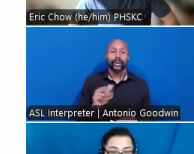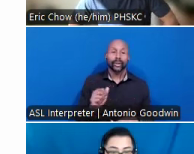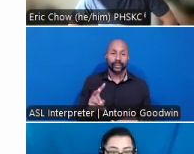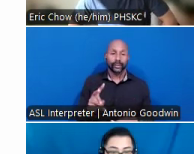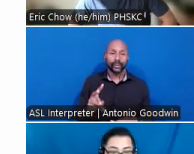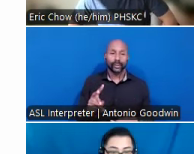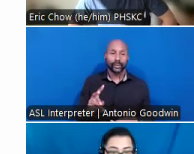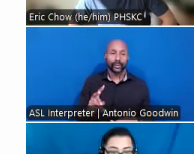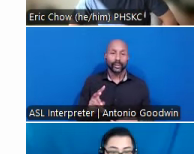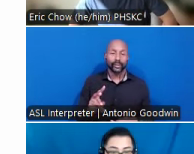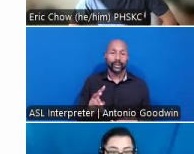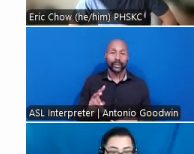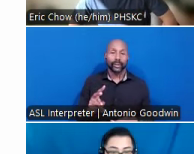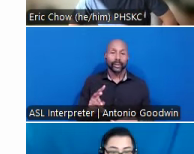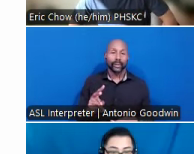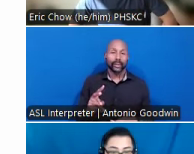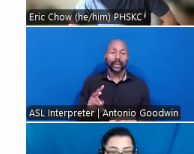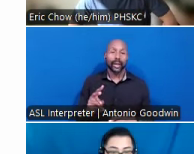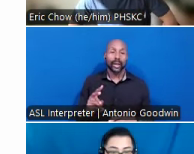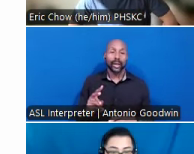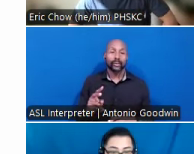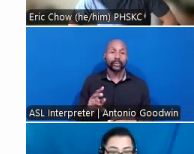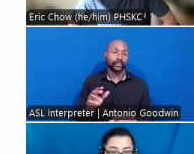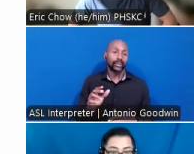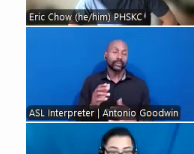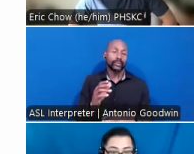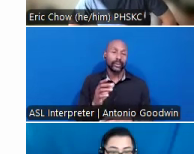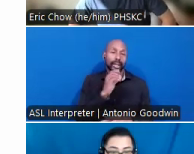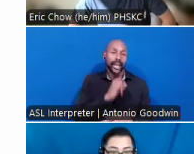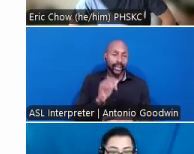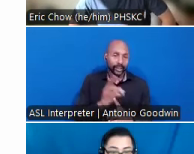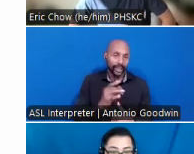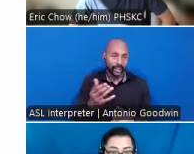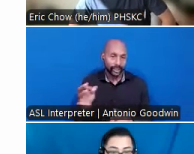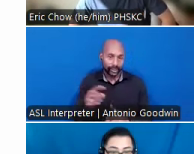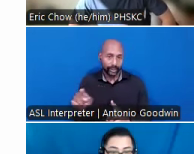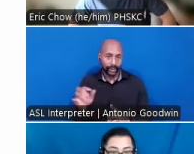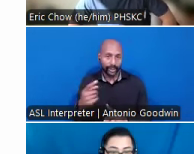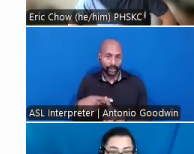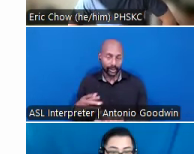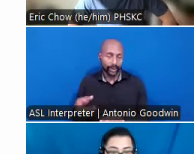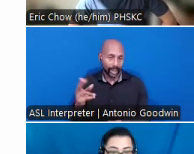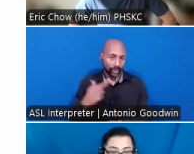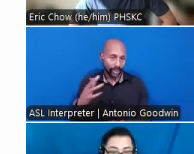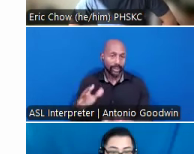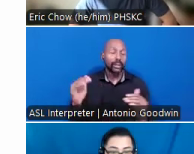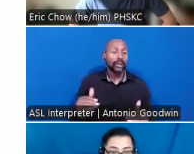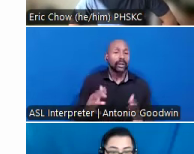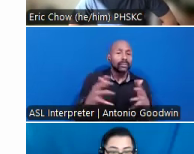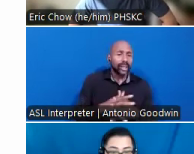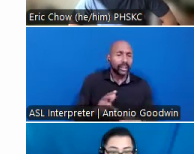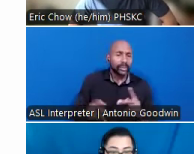people also have an RSV immunization that's available to them that is recommended at 32 to 36 weeks